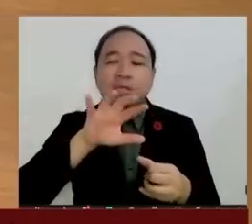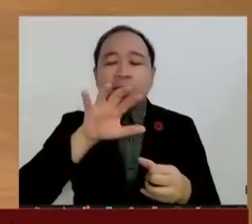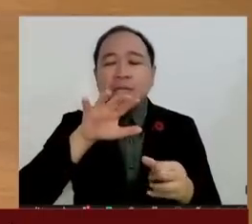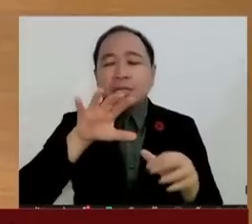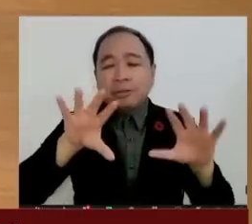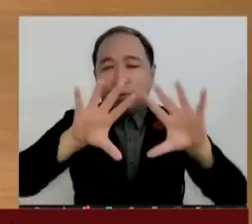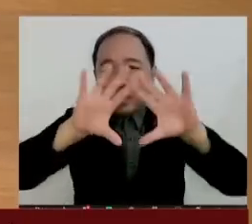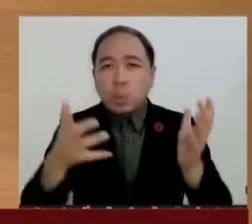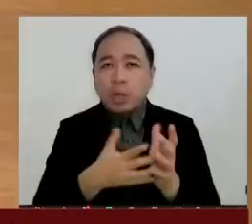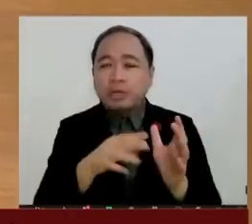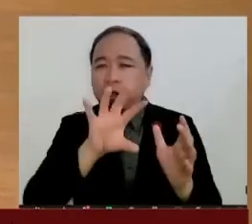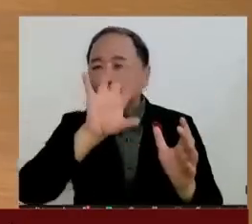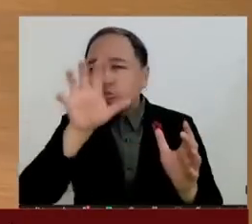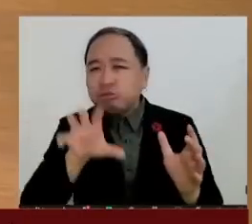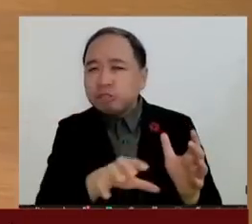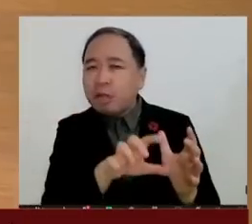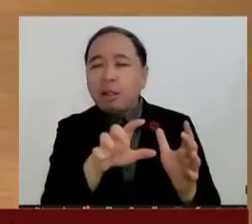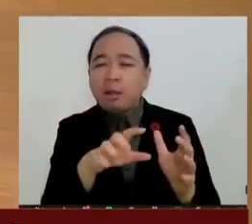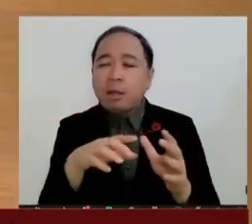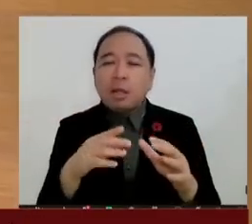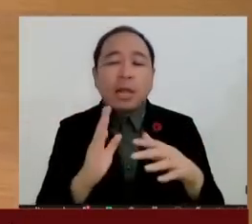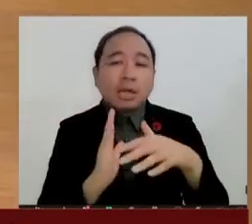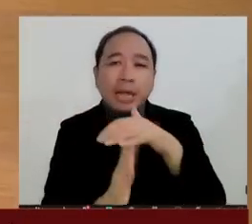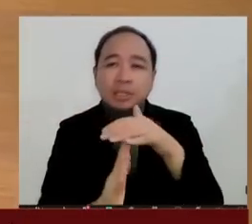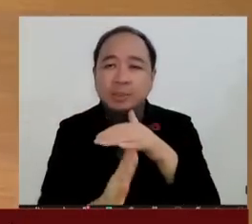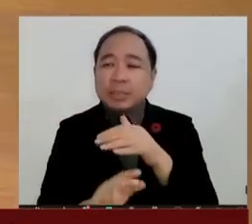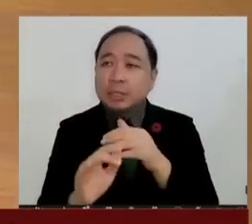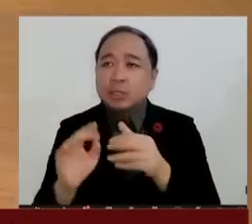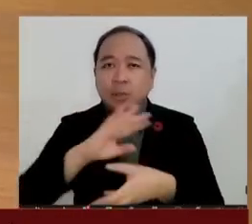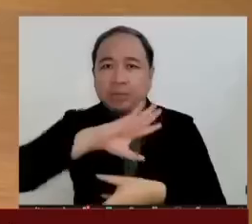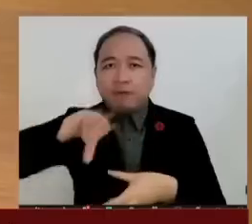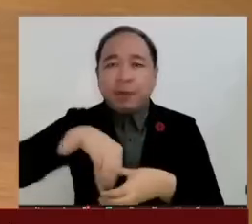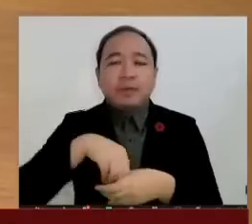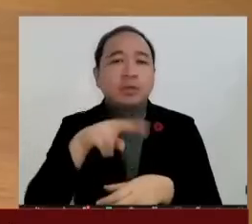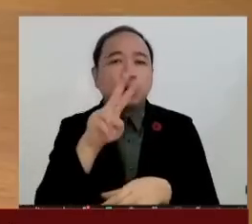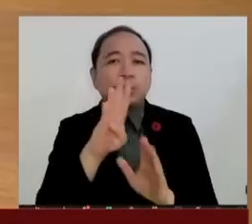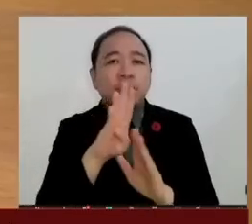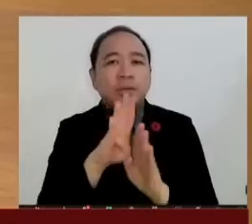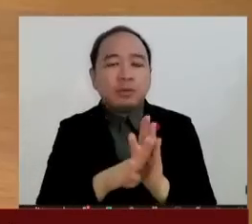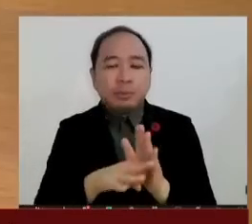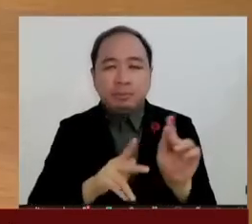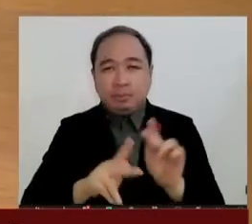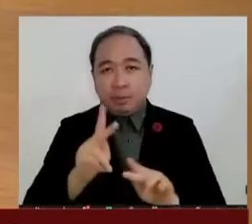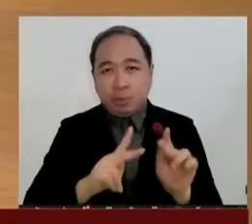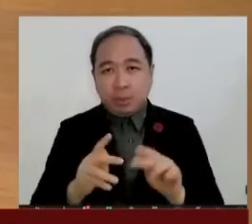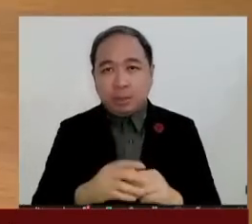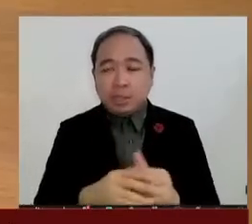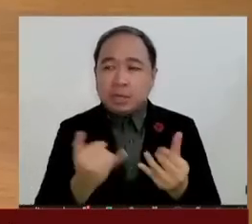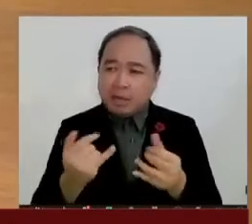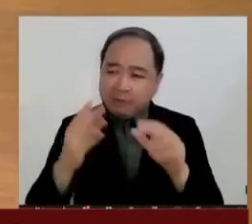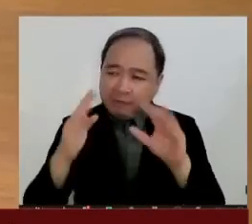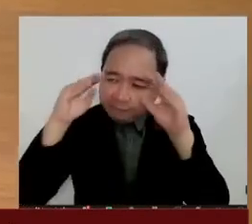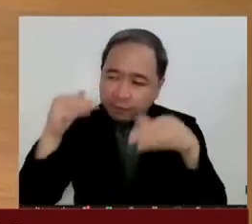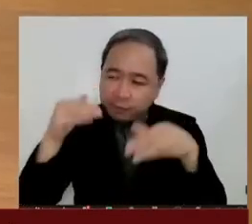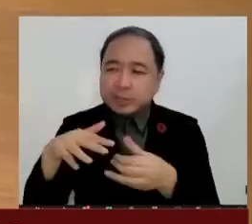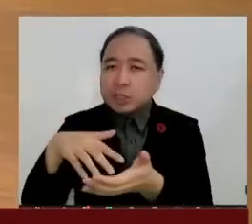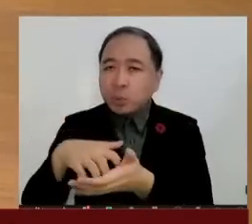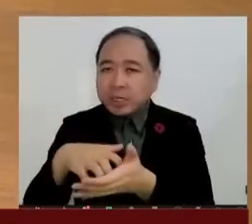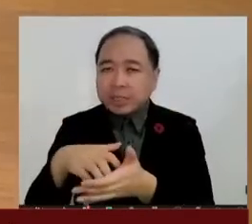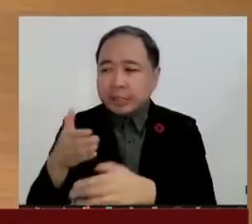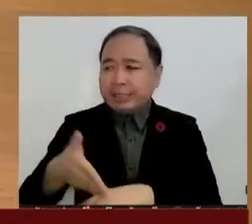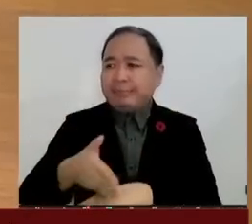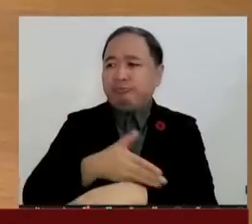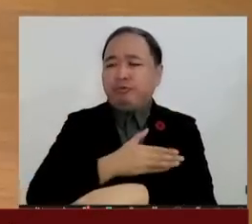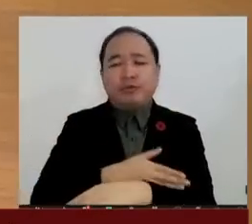comprises 2 billion people. As we address our weaknesses and develop competitiveness in other potential areas, we